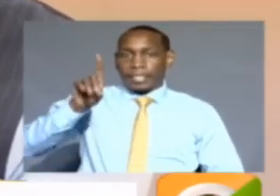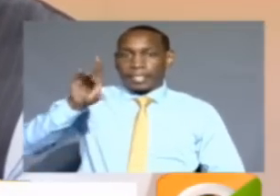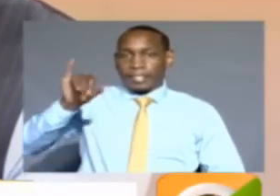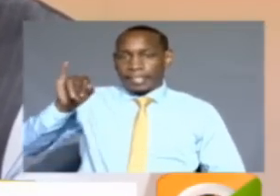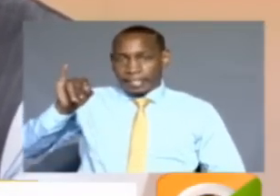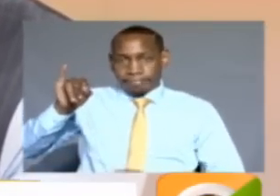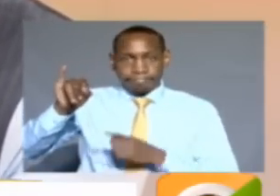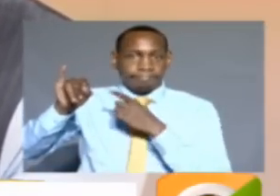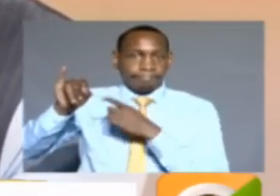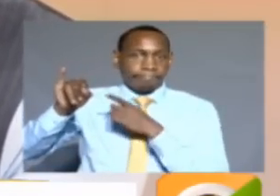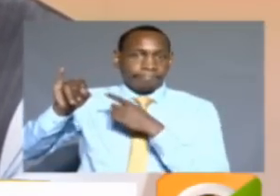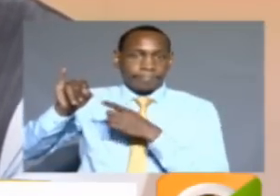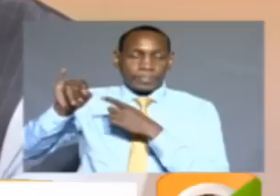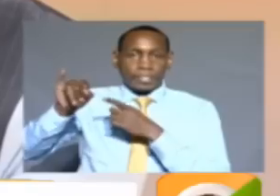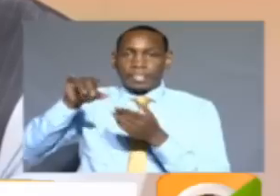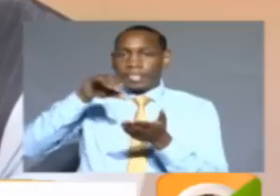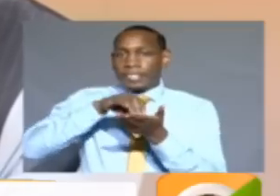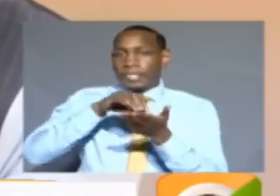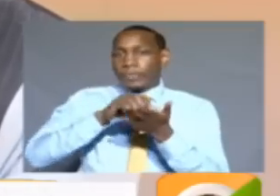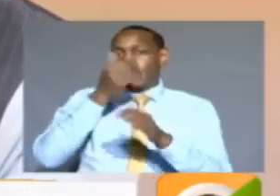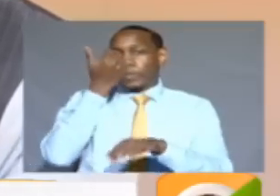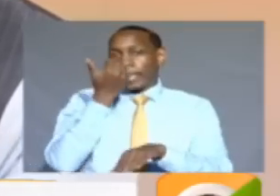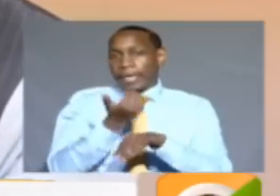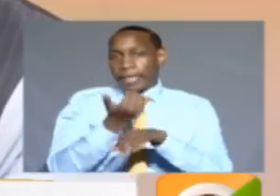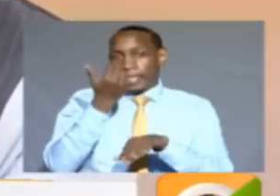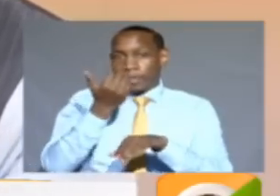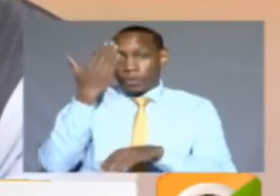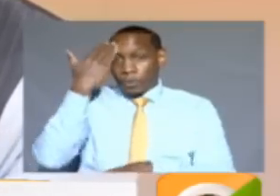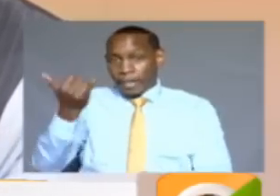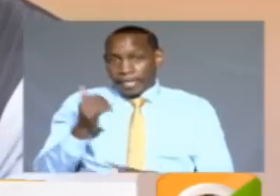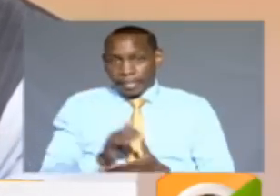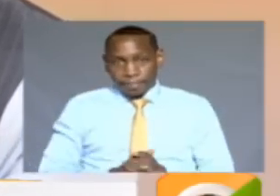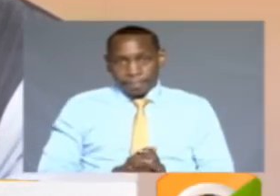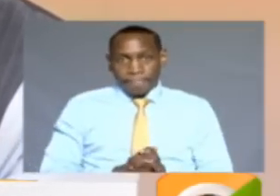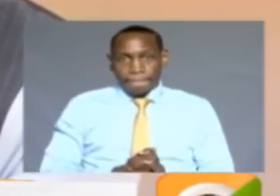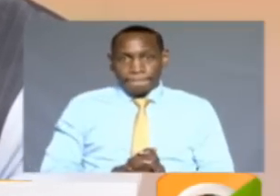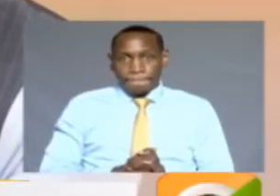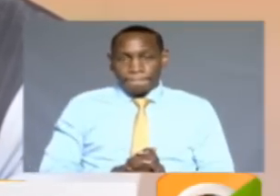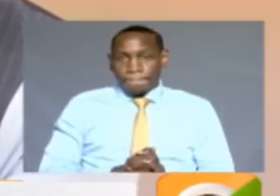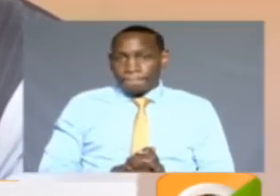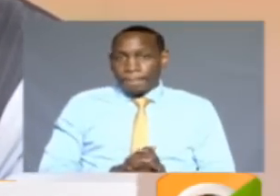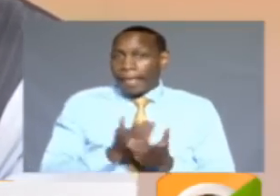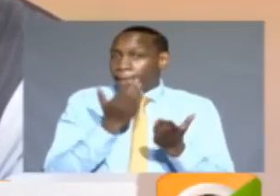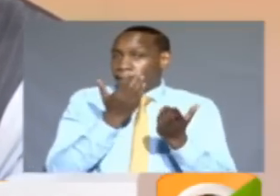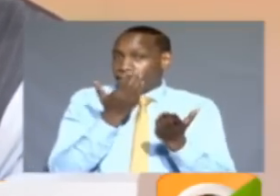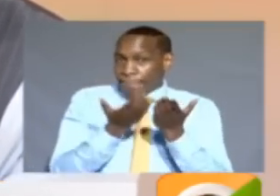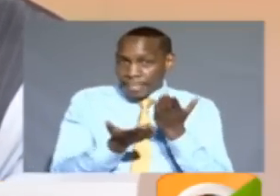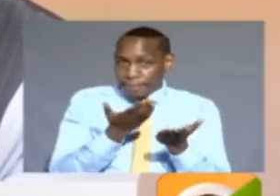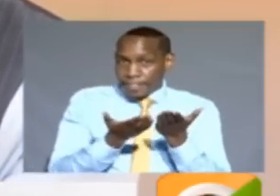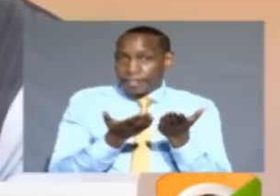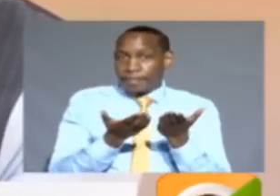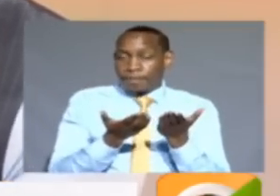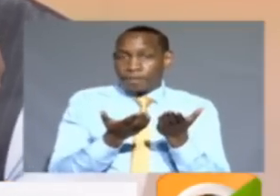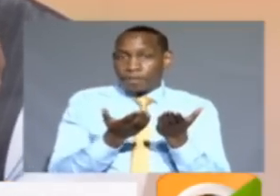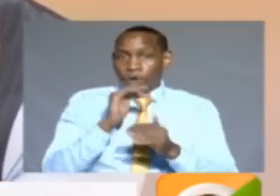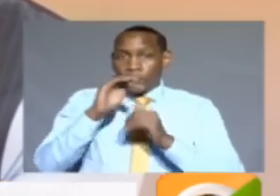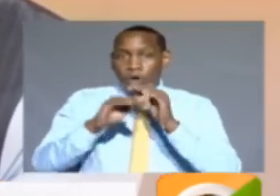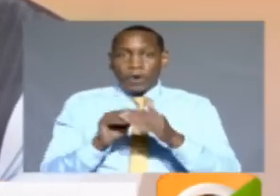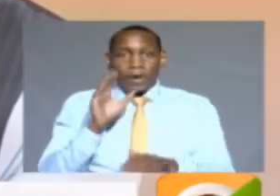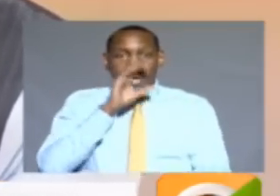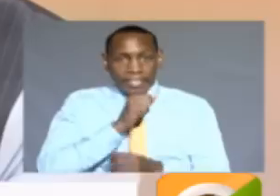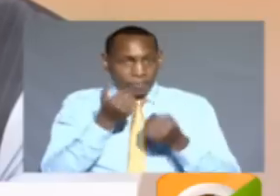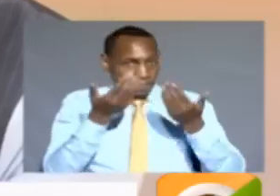They find themselves in a very difficult position. Because supposed, as we all assume